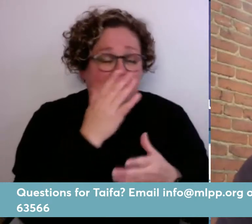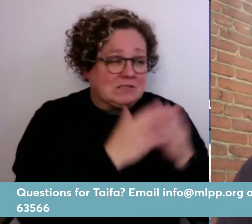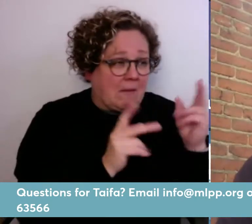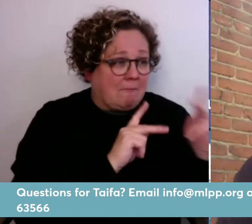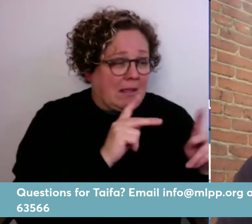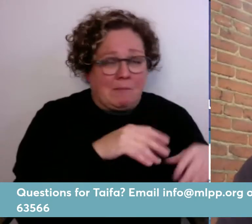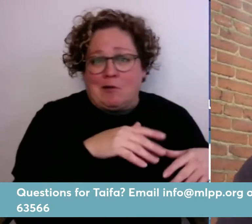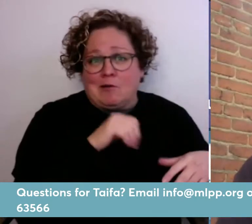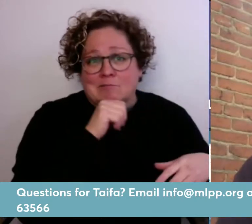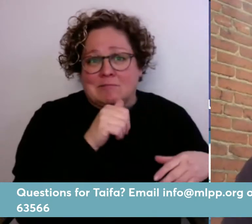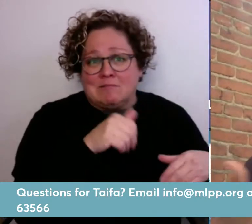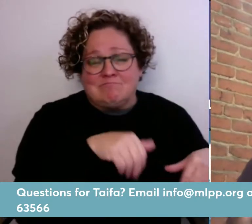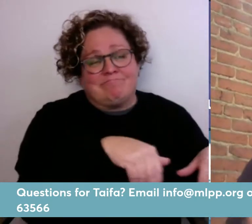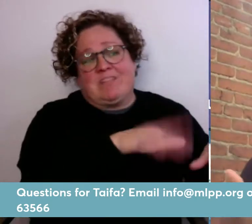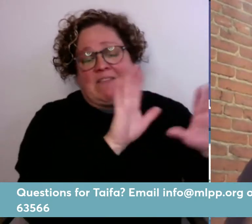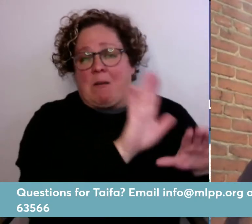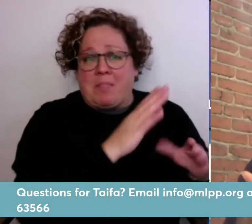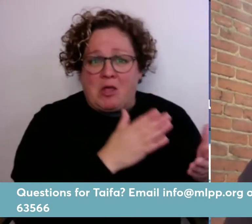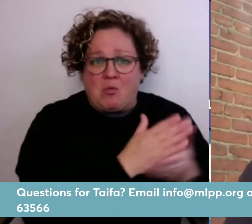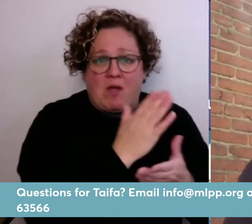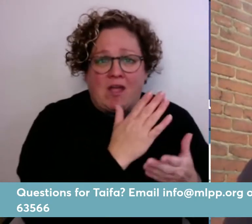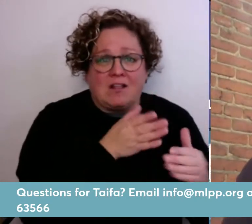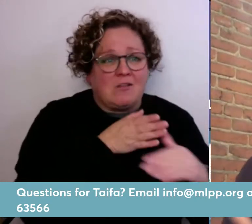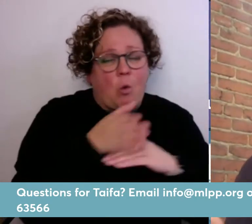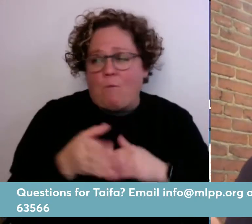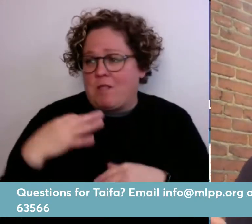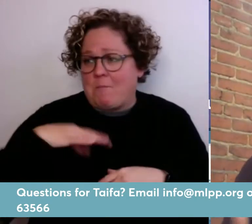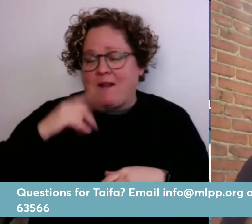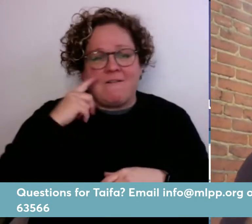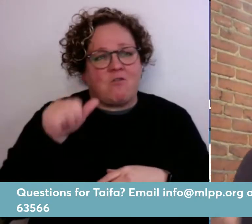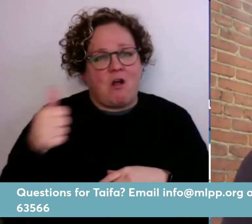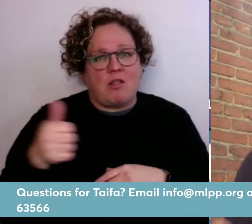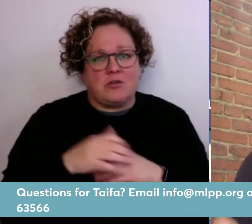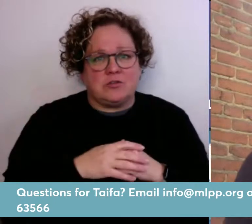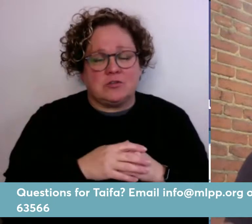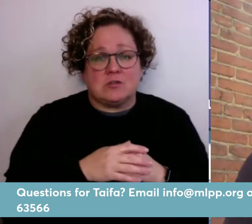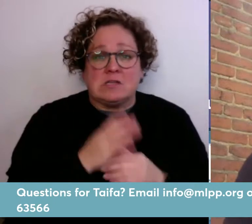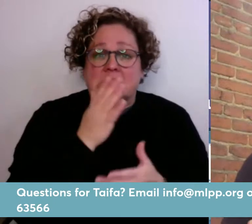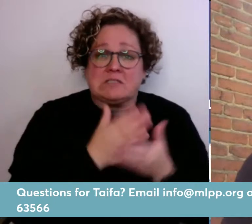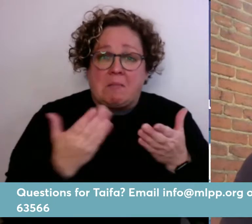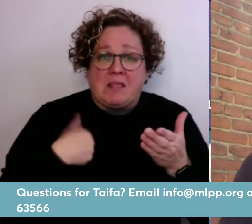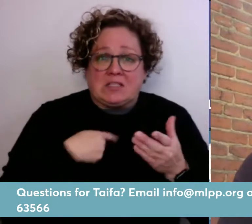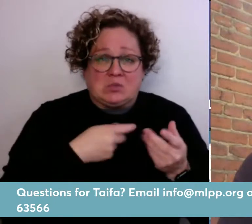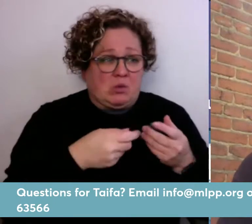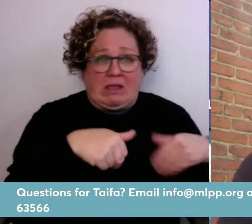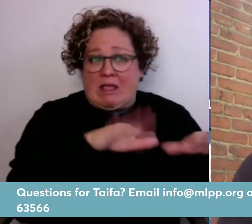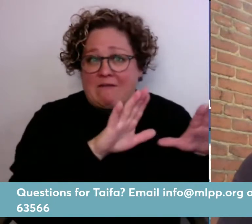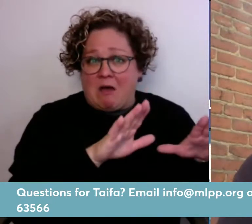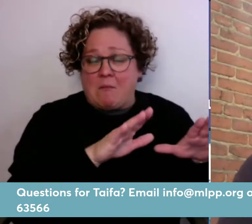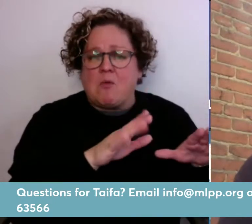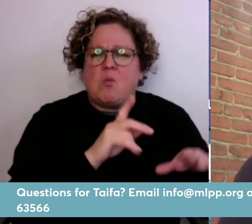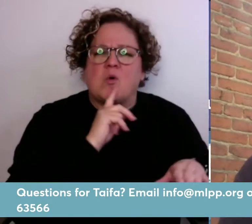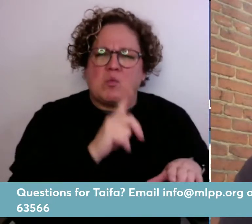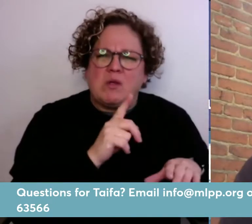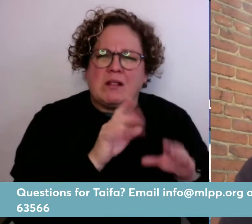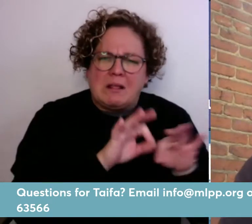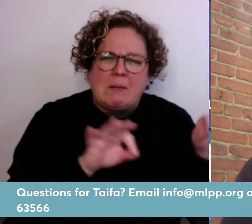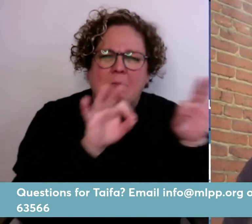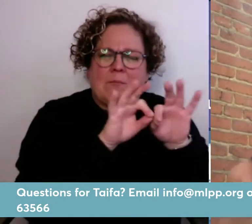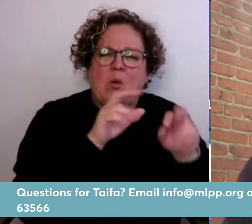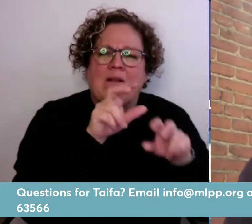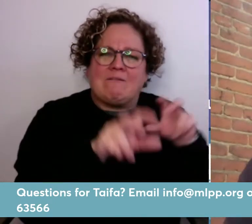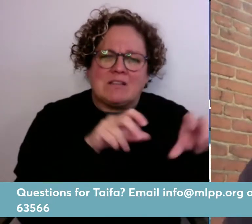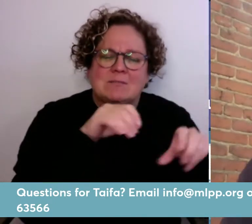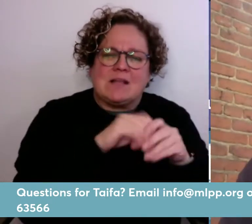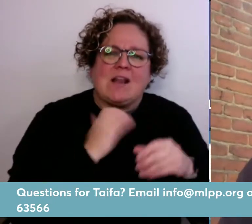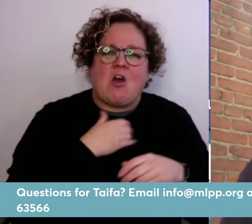benefit of others. And so some of the things that we traded away were critically needed investments in our infrastructure,